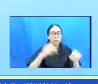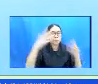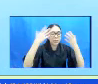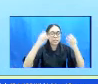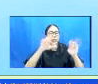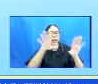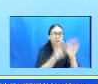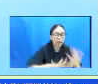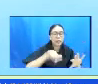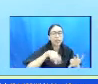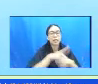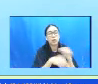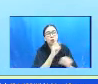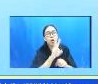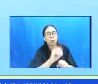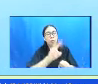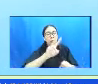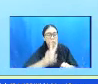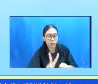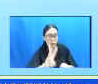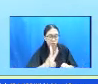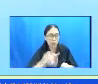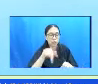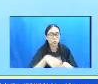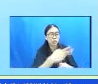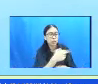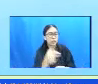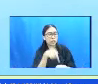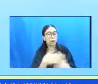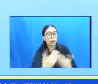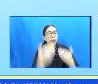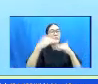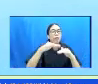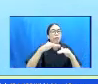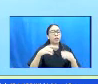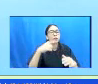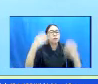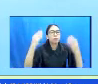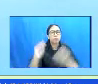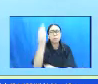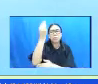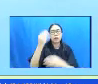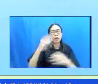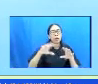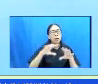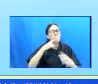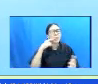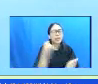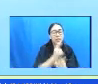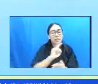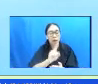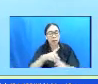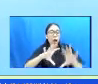stage also at the global level and including on climate-related issues. So how do you see the role